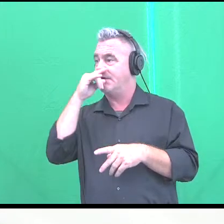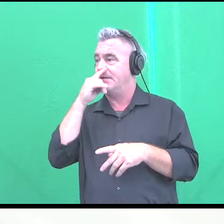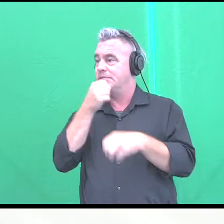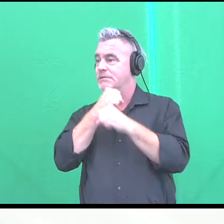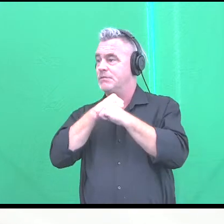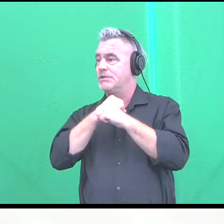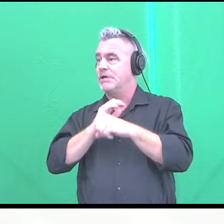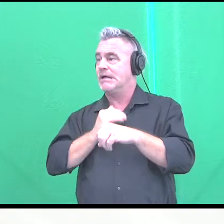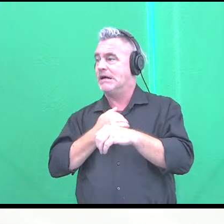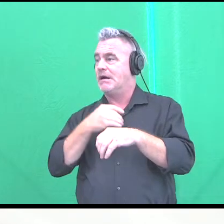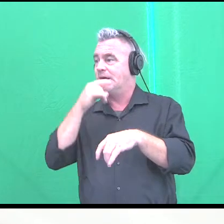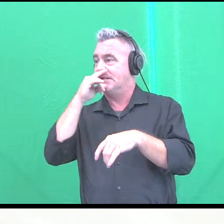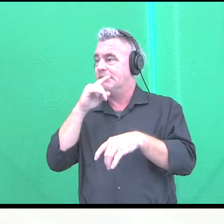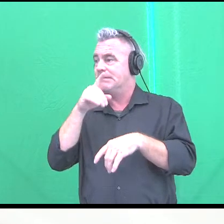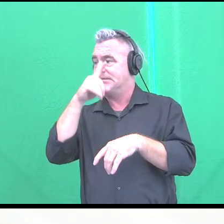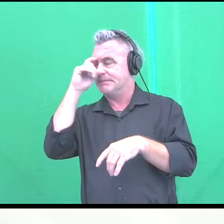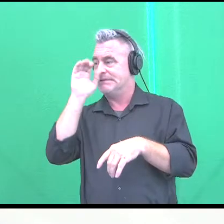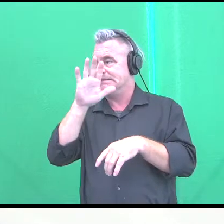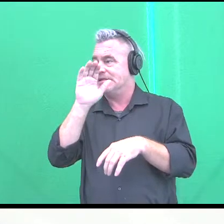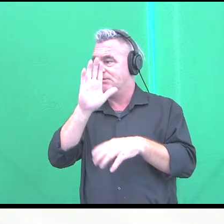children, because that's your main job.